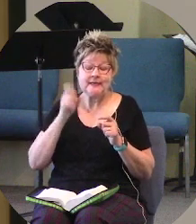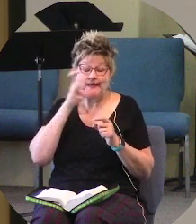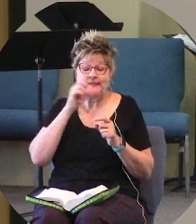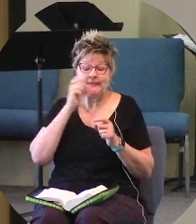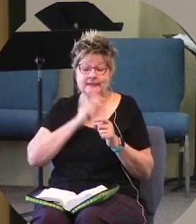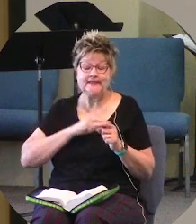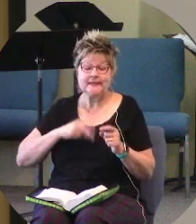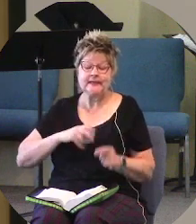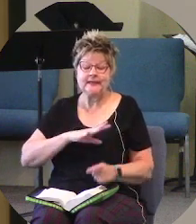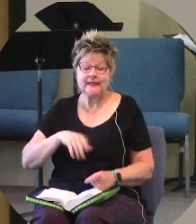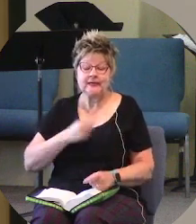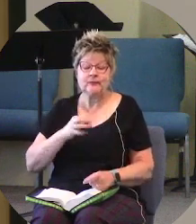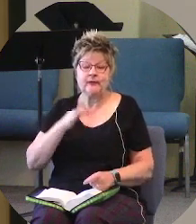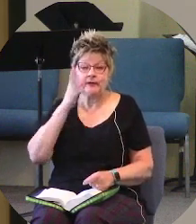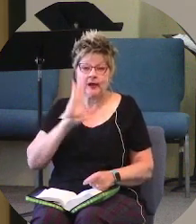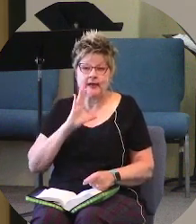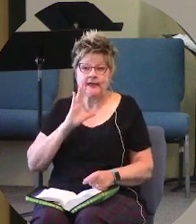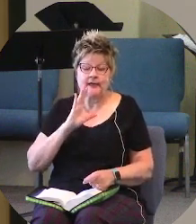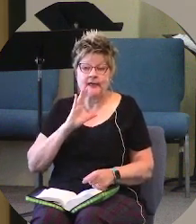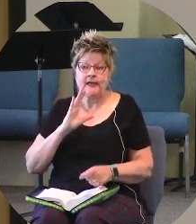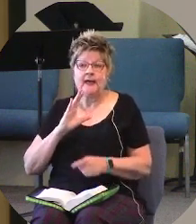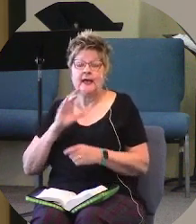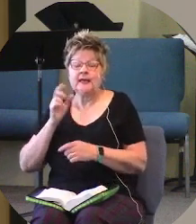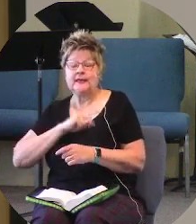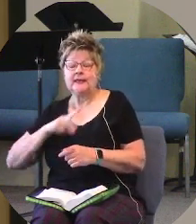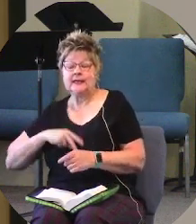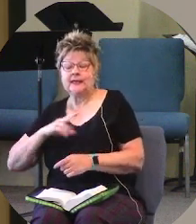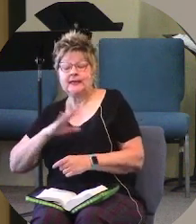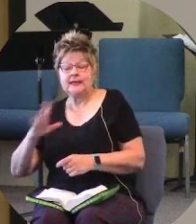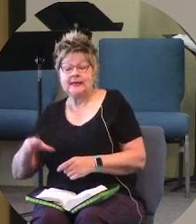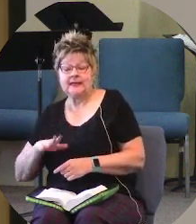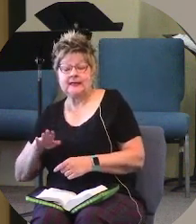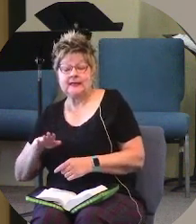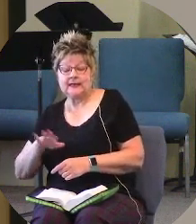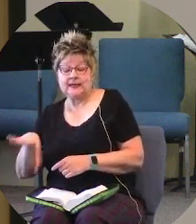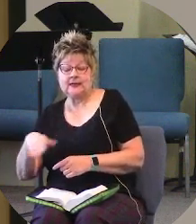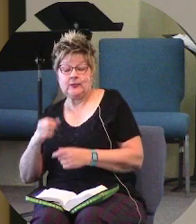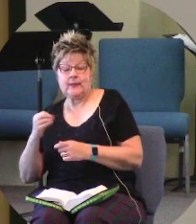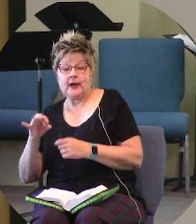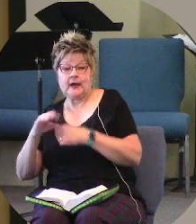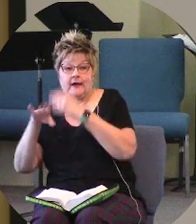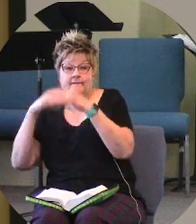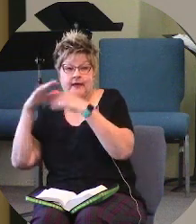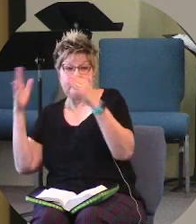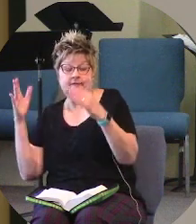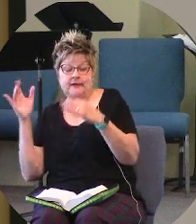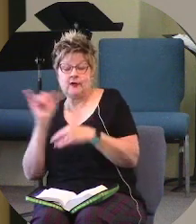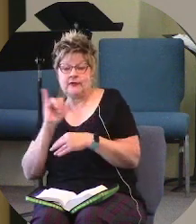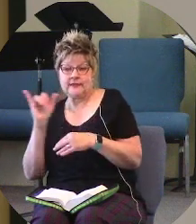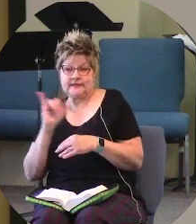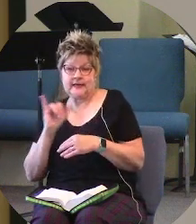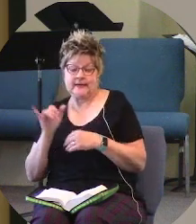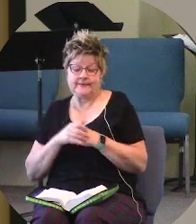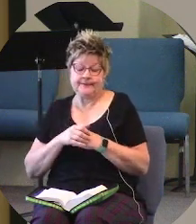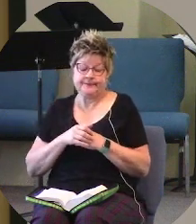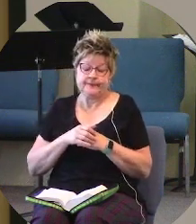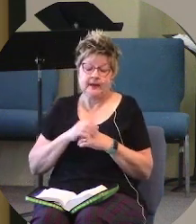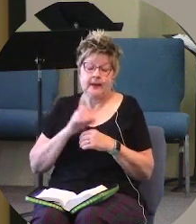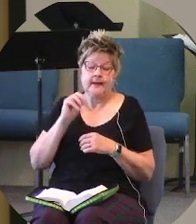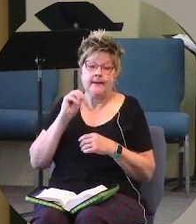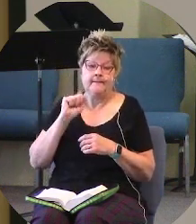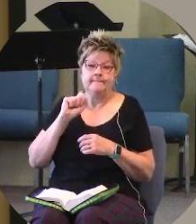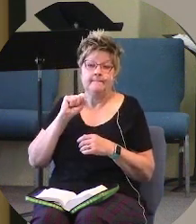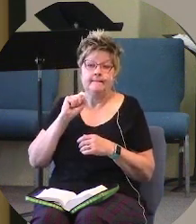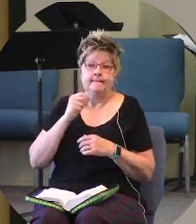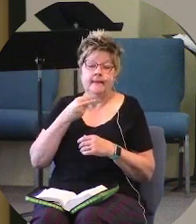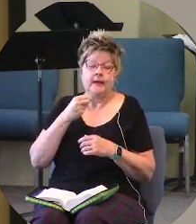kingdom of heaven, they are synonymous. They are the same. Matthew is the only one that uses the term the kingdom of heaven. You